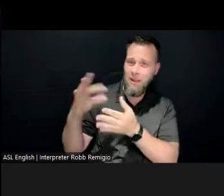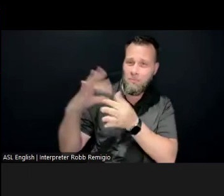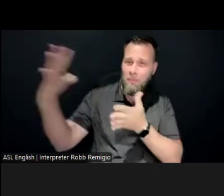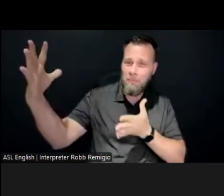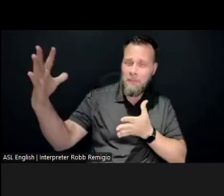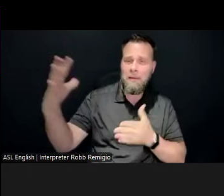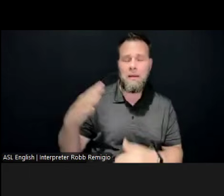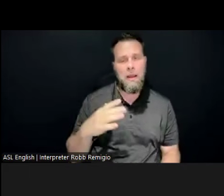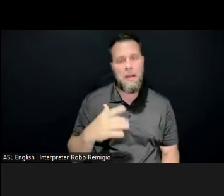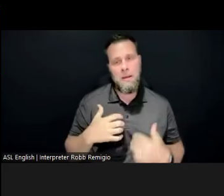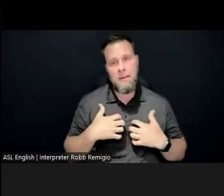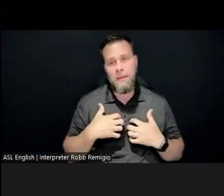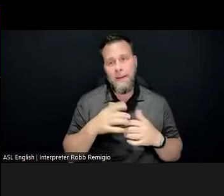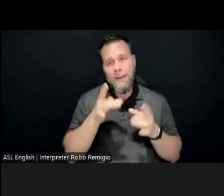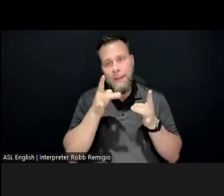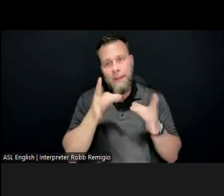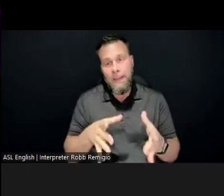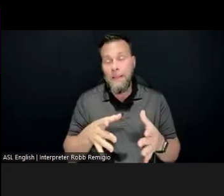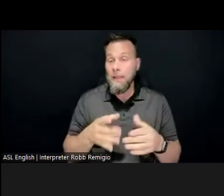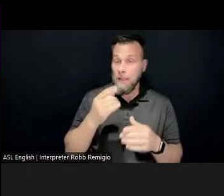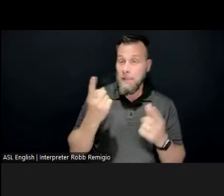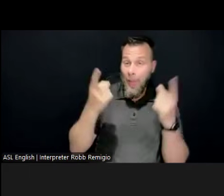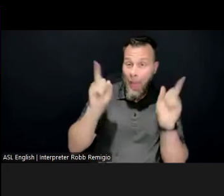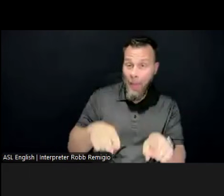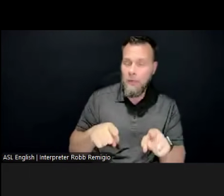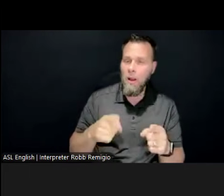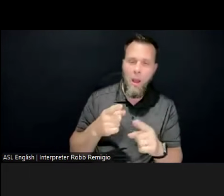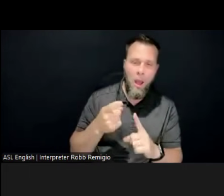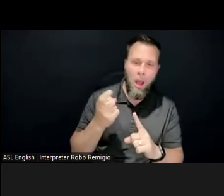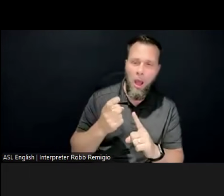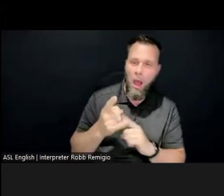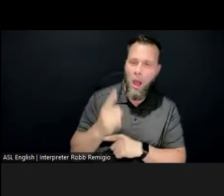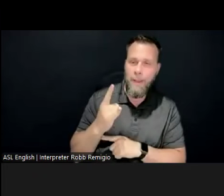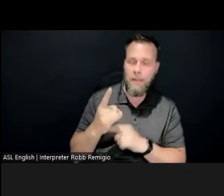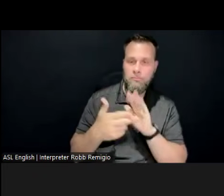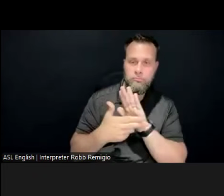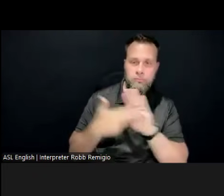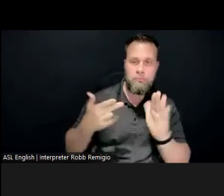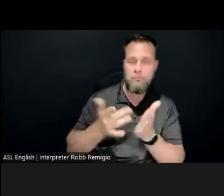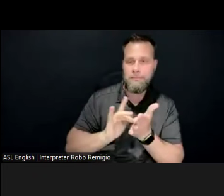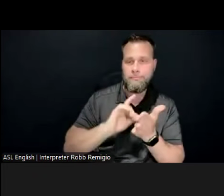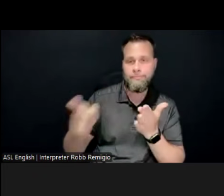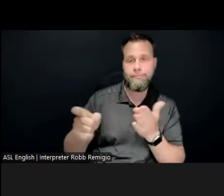used to hate. Like if something happened, they want to automatically put you on medicine.